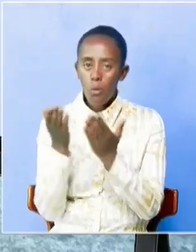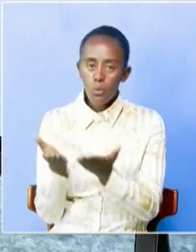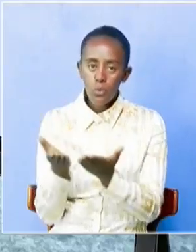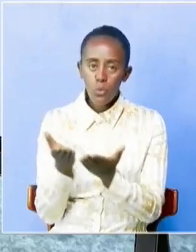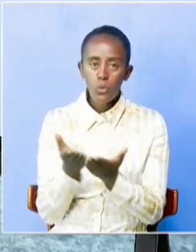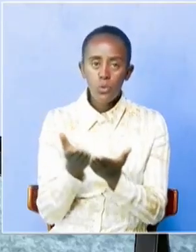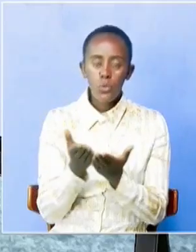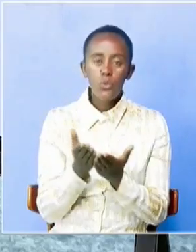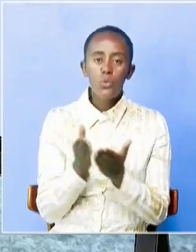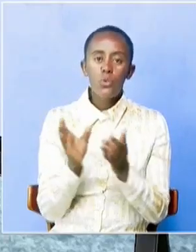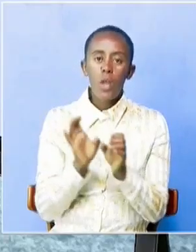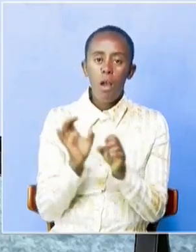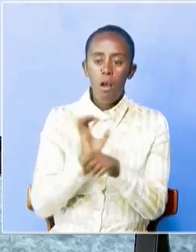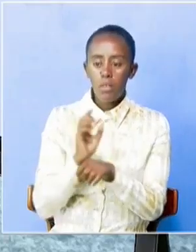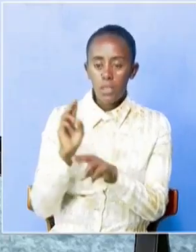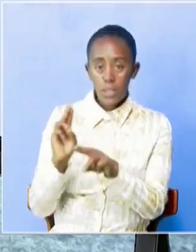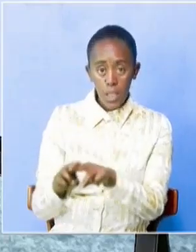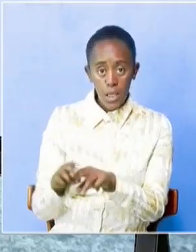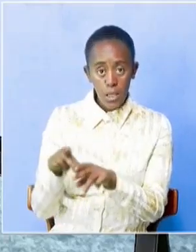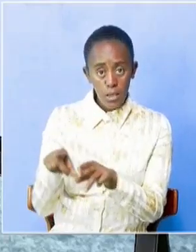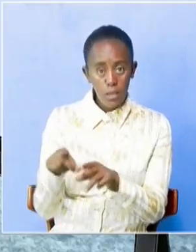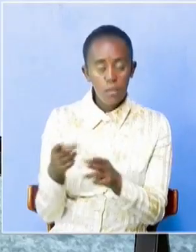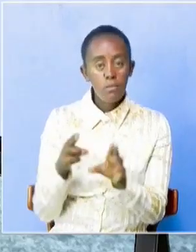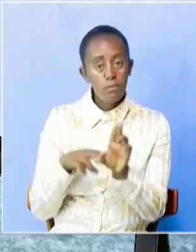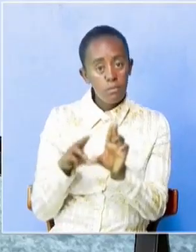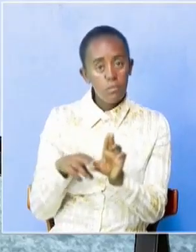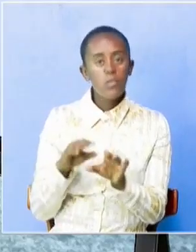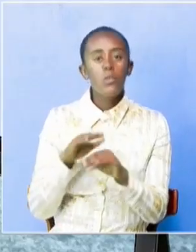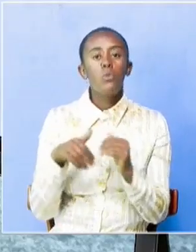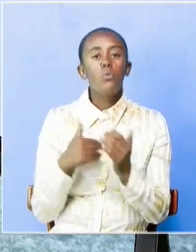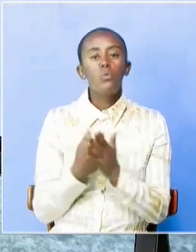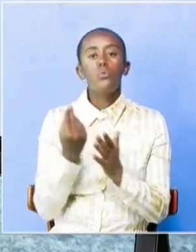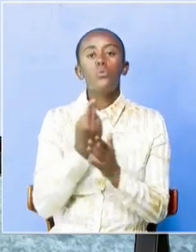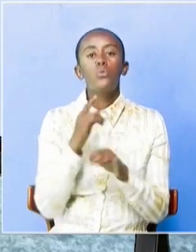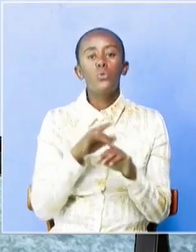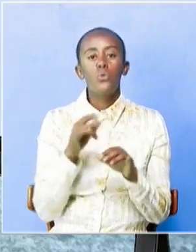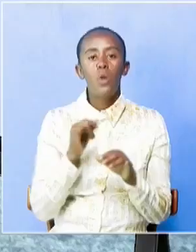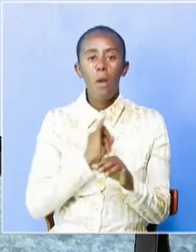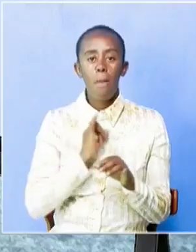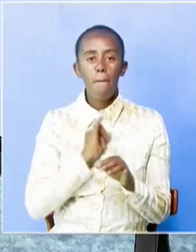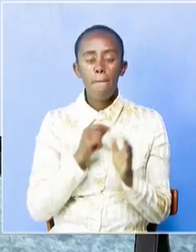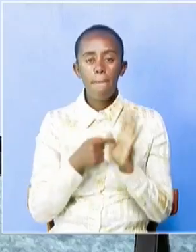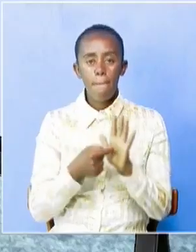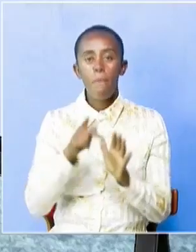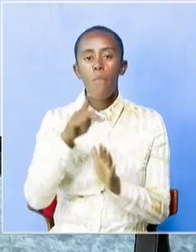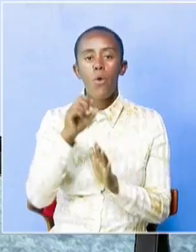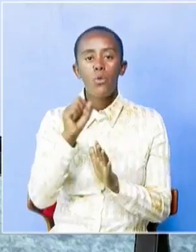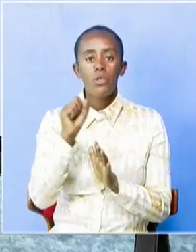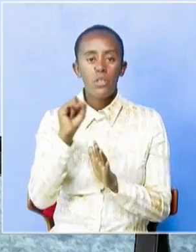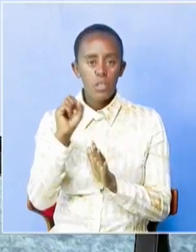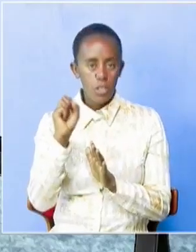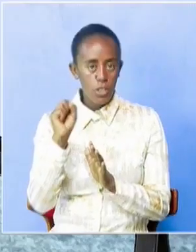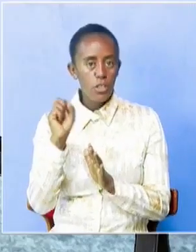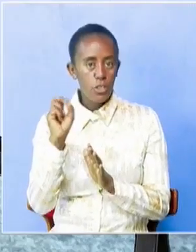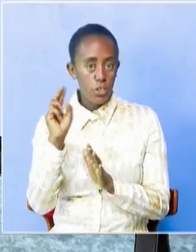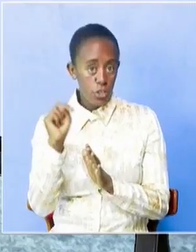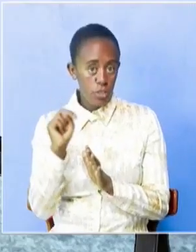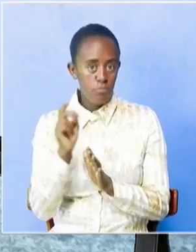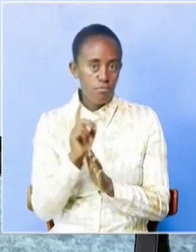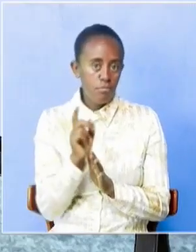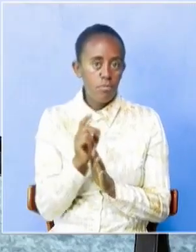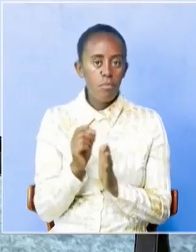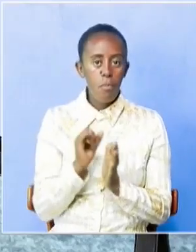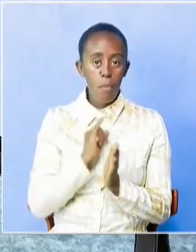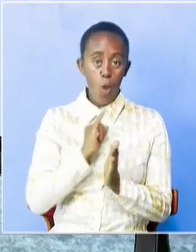the car seat. So we used apostrophe to show possession, the belonging